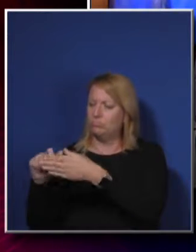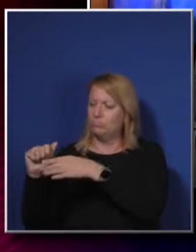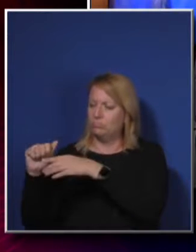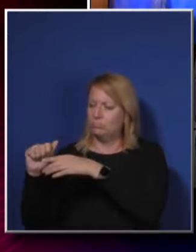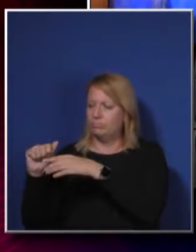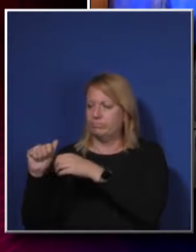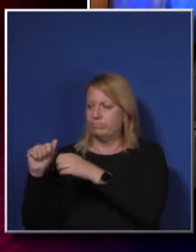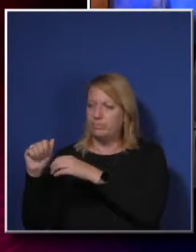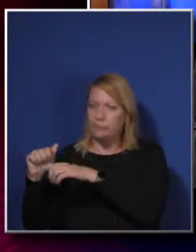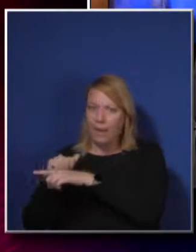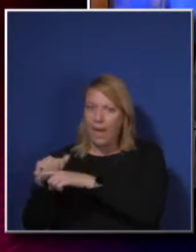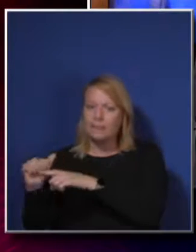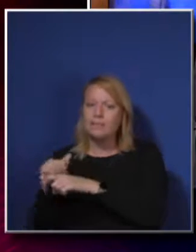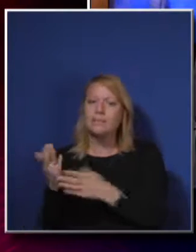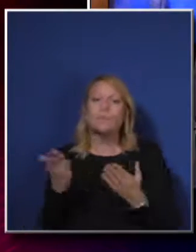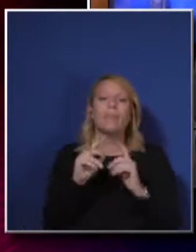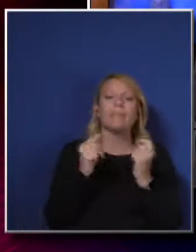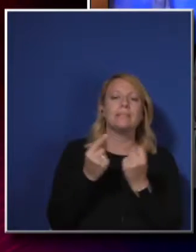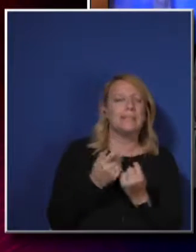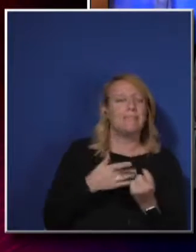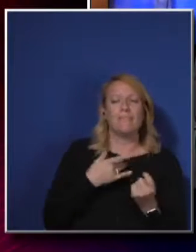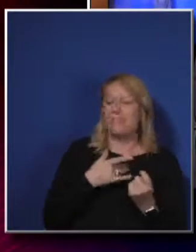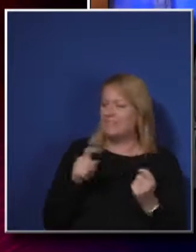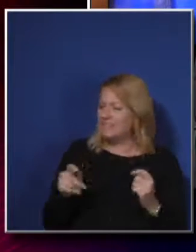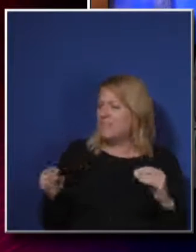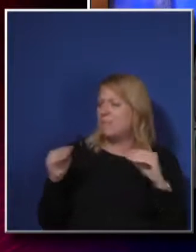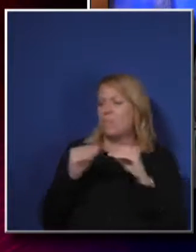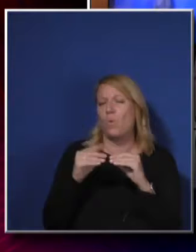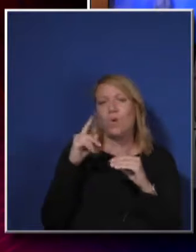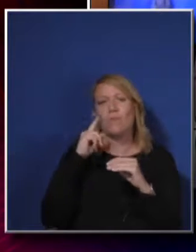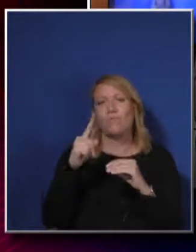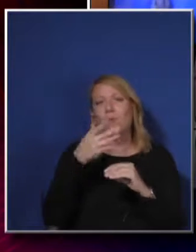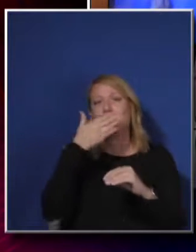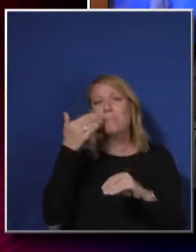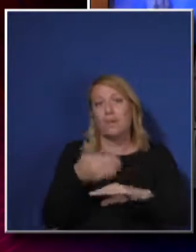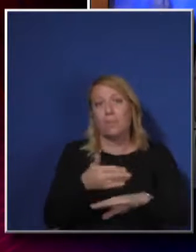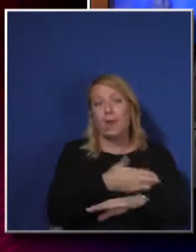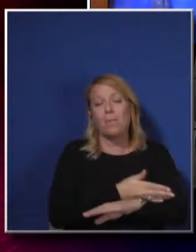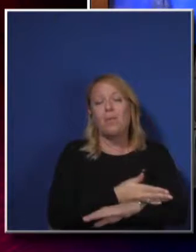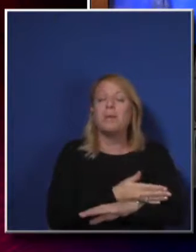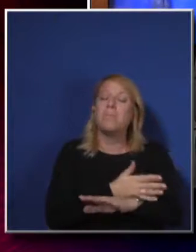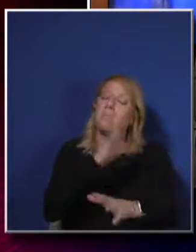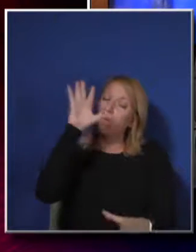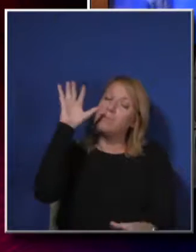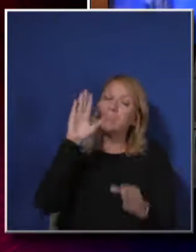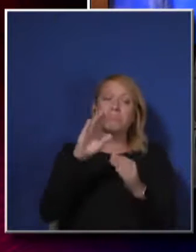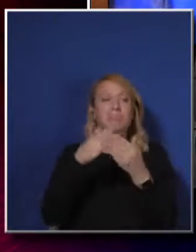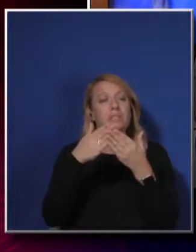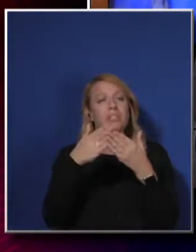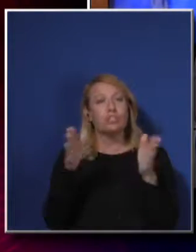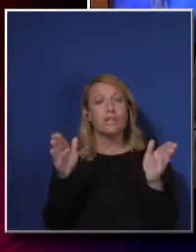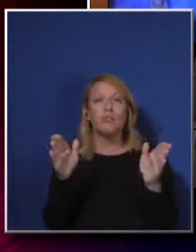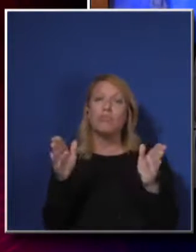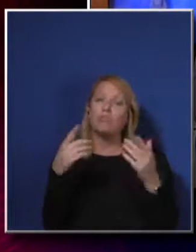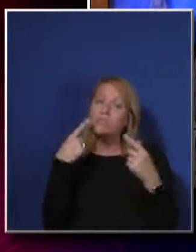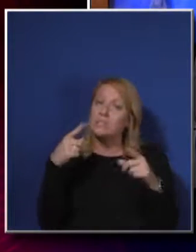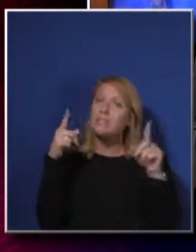make adequate progress. Overall, the program has been successful, and I continue to look forward to partnering with